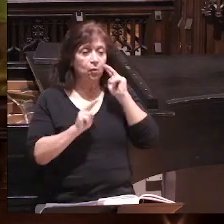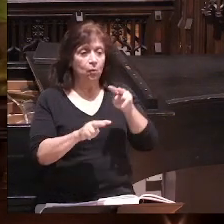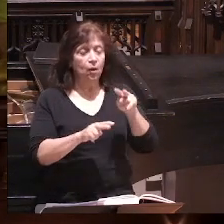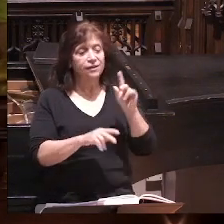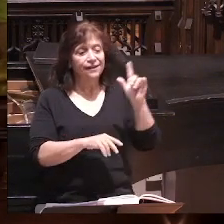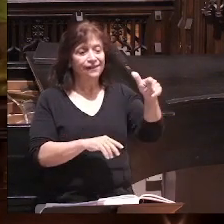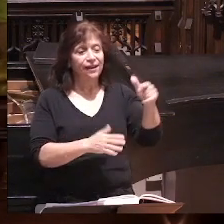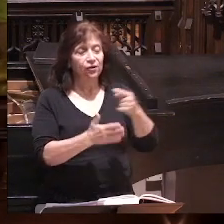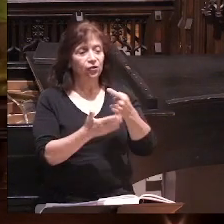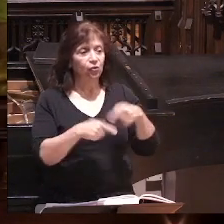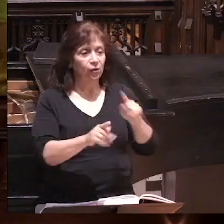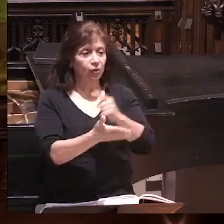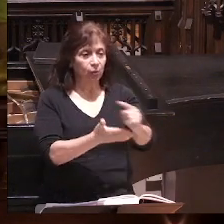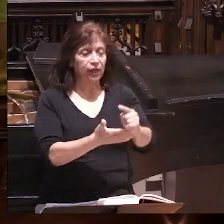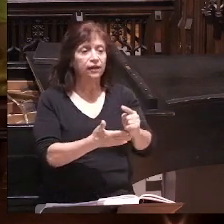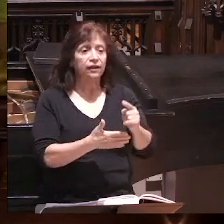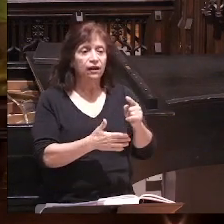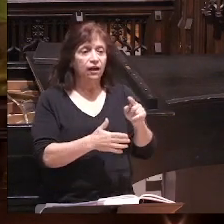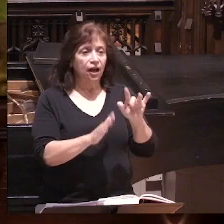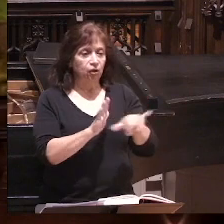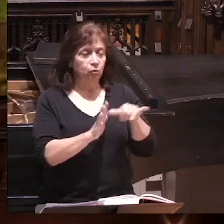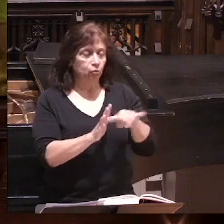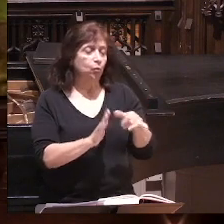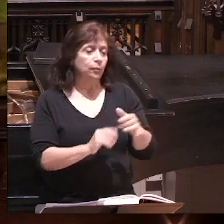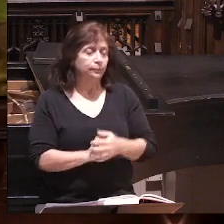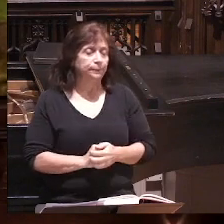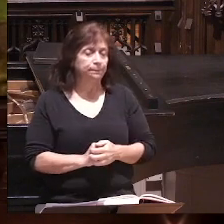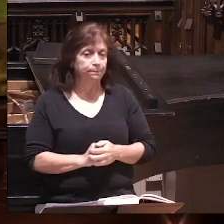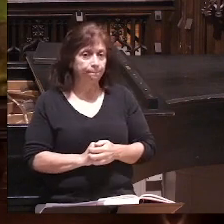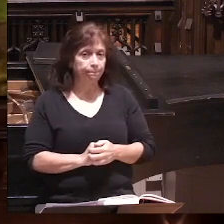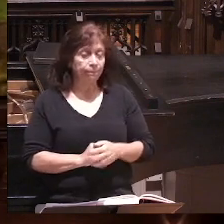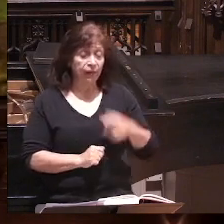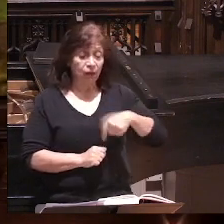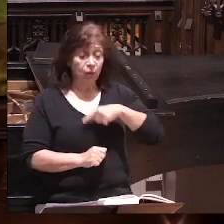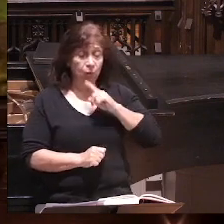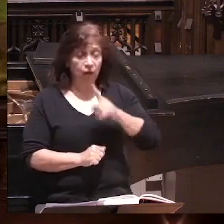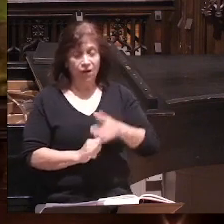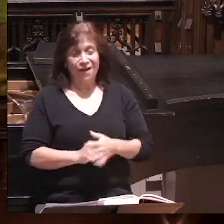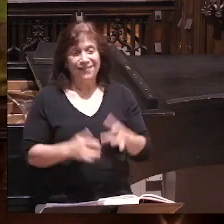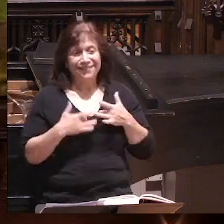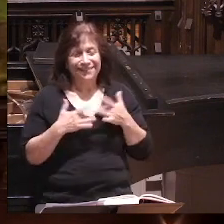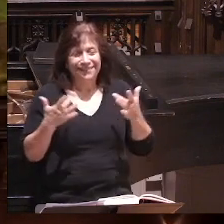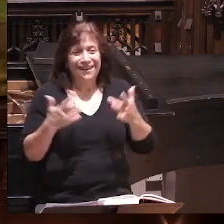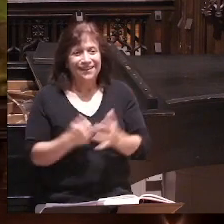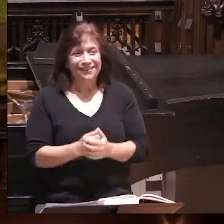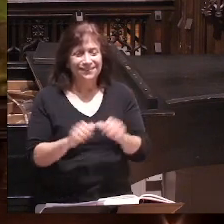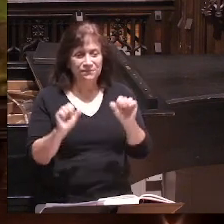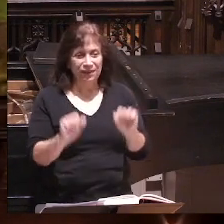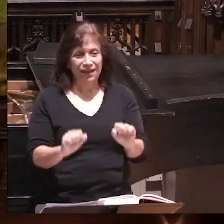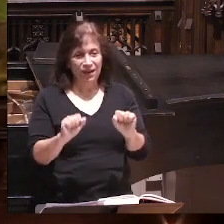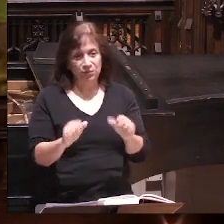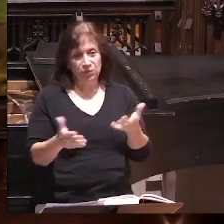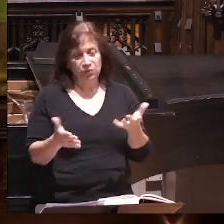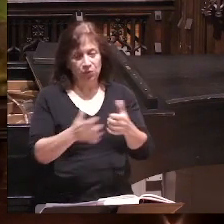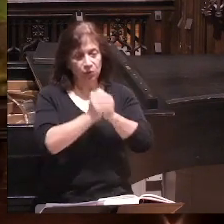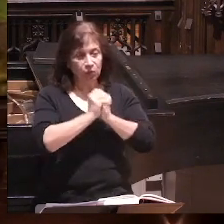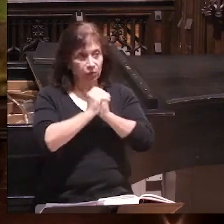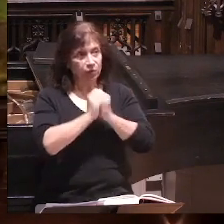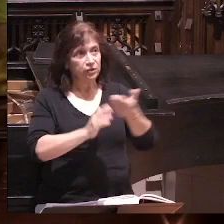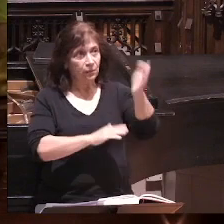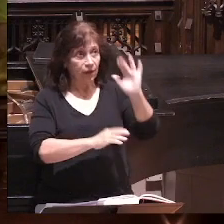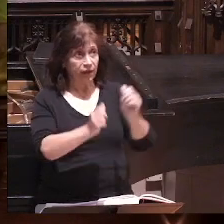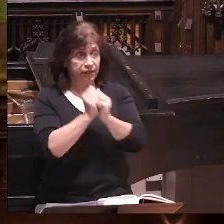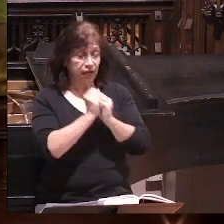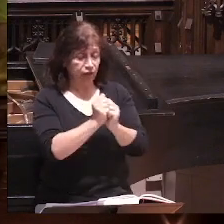on in the week via our YouTube channel. We are just delighted to be able to worship God